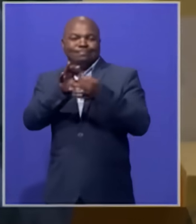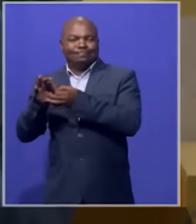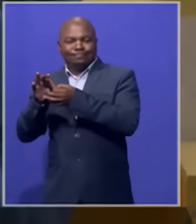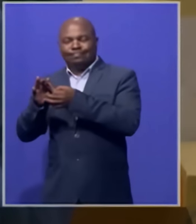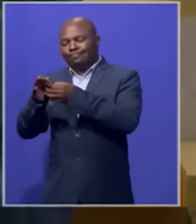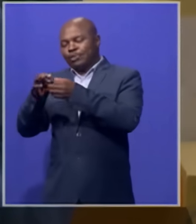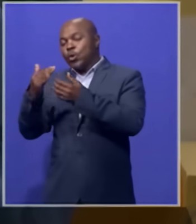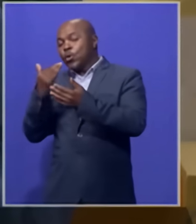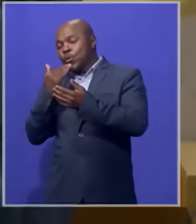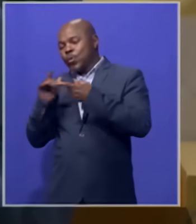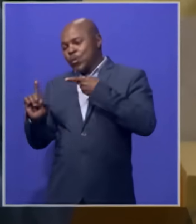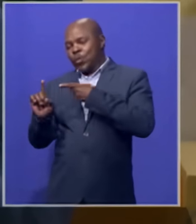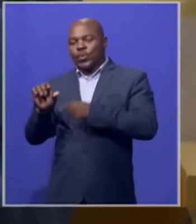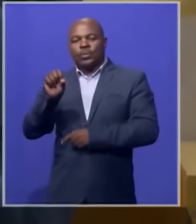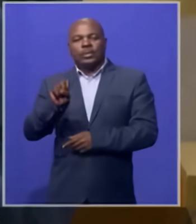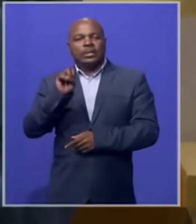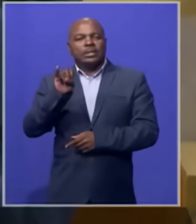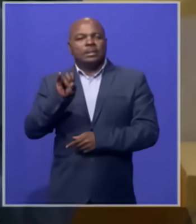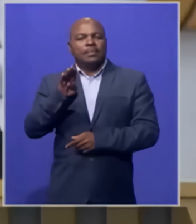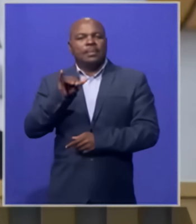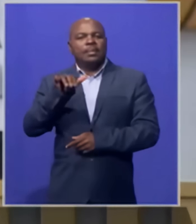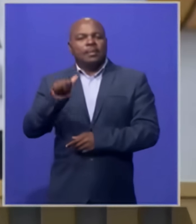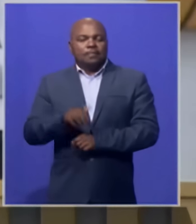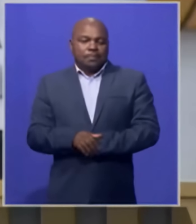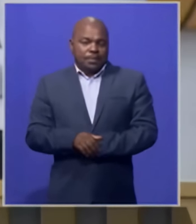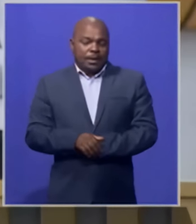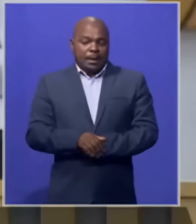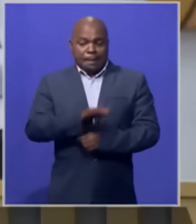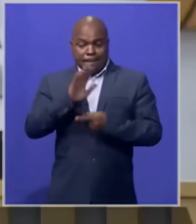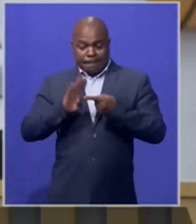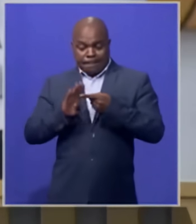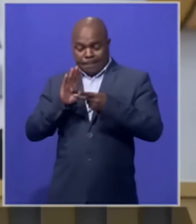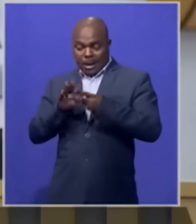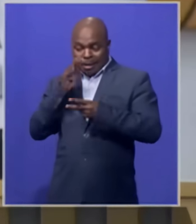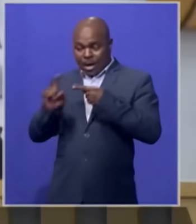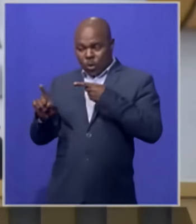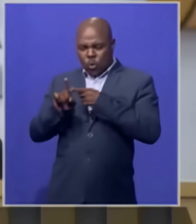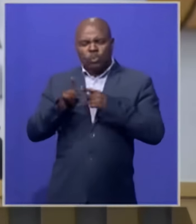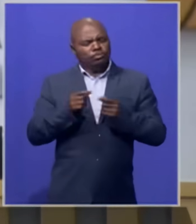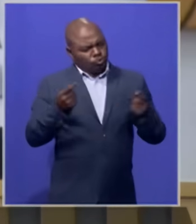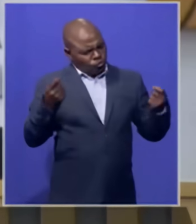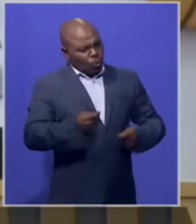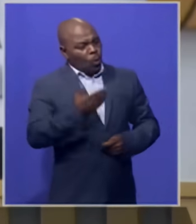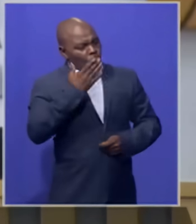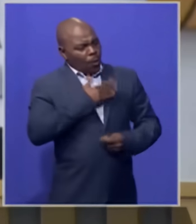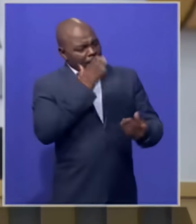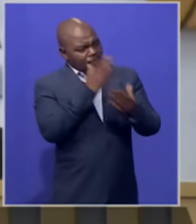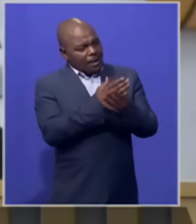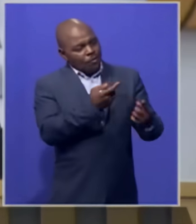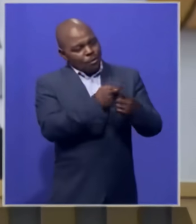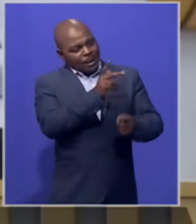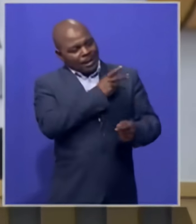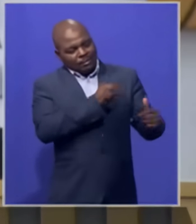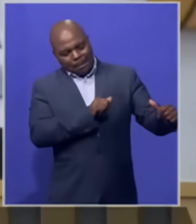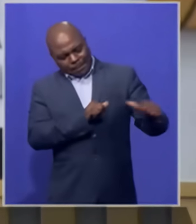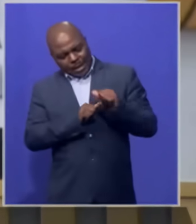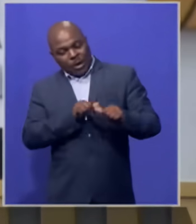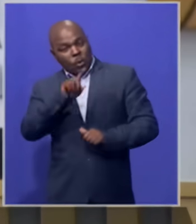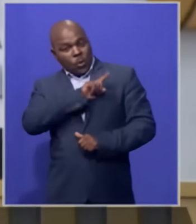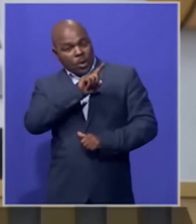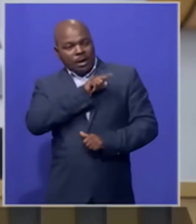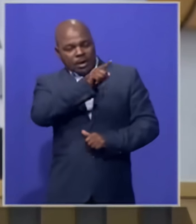ga tše dingwe le Sibiya go bolelwa gore o ile a phegelela go fetiša ditokete ka morago ga pego ya tona ya go